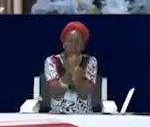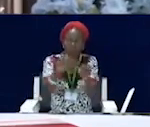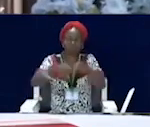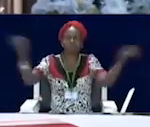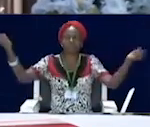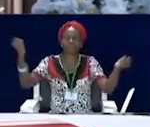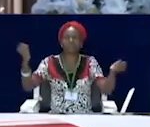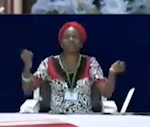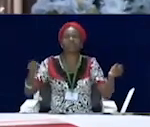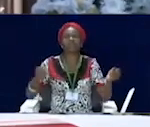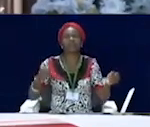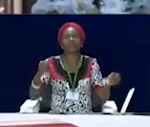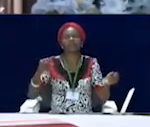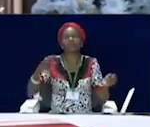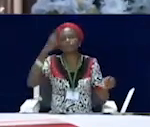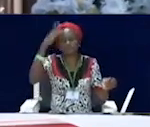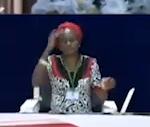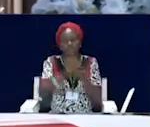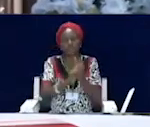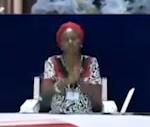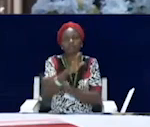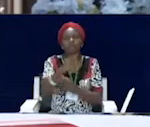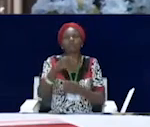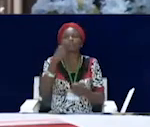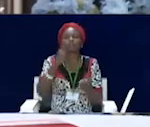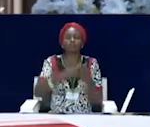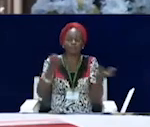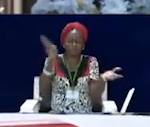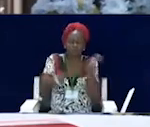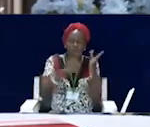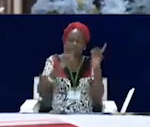You know, God says that you should write down today.